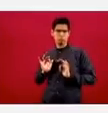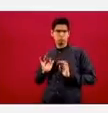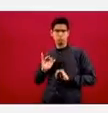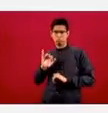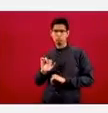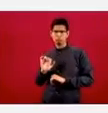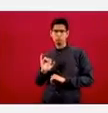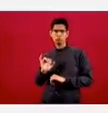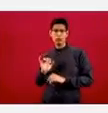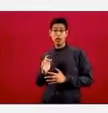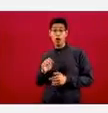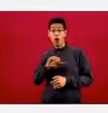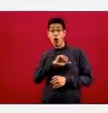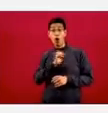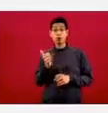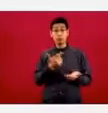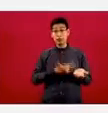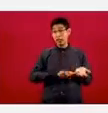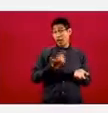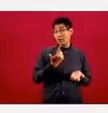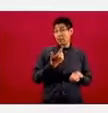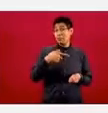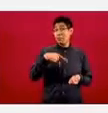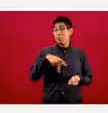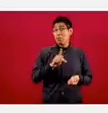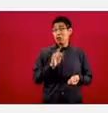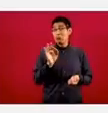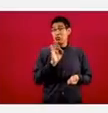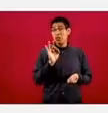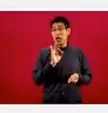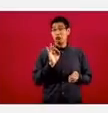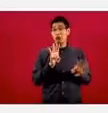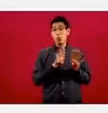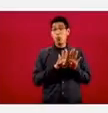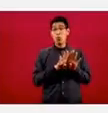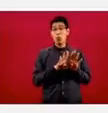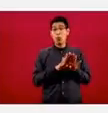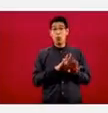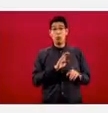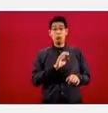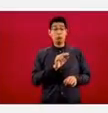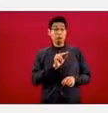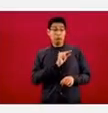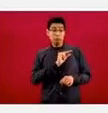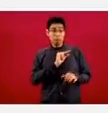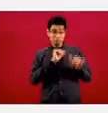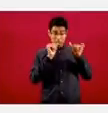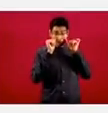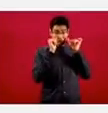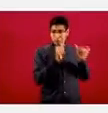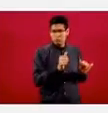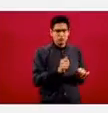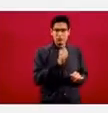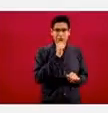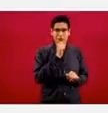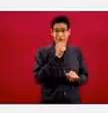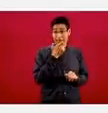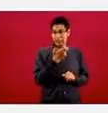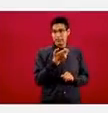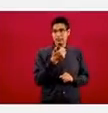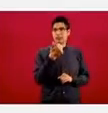stable. There's a 6% that is patients that are in severe condition,